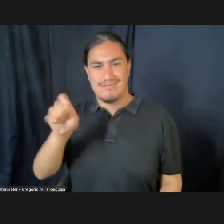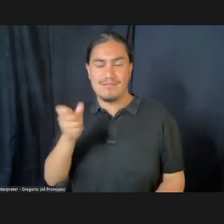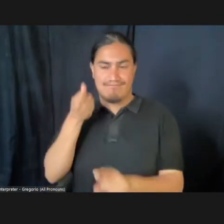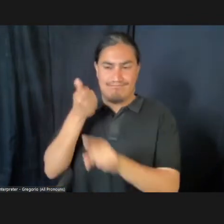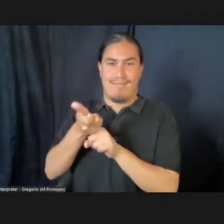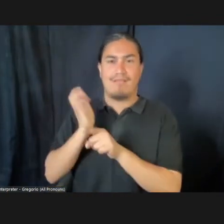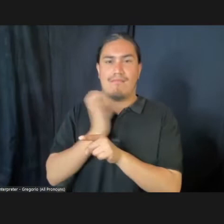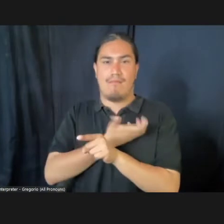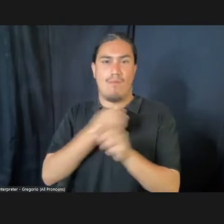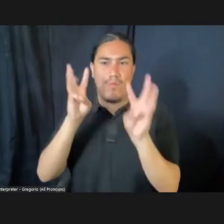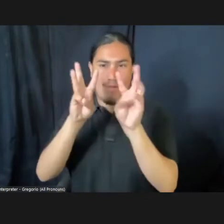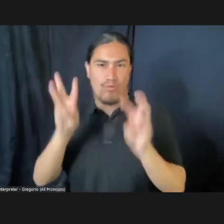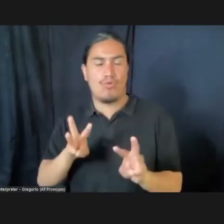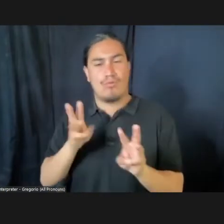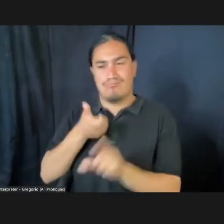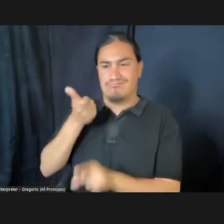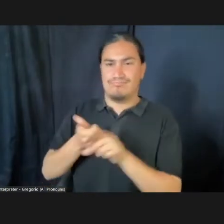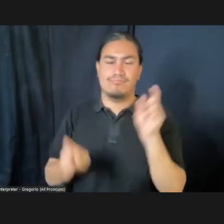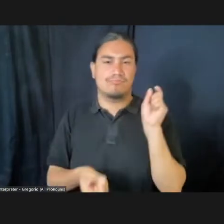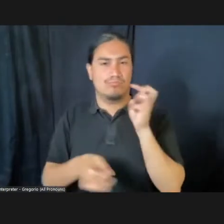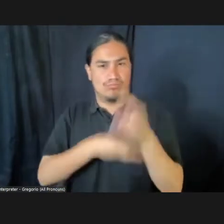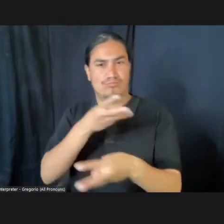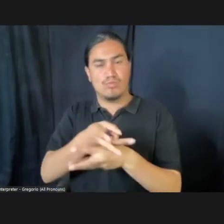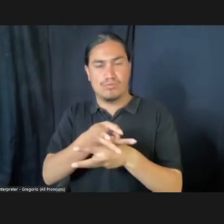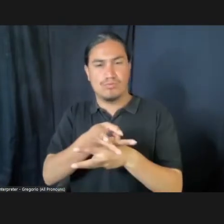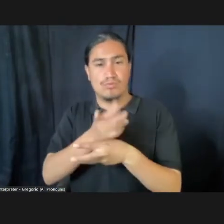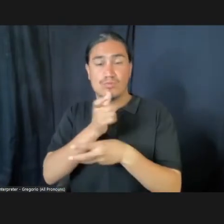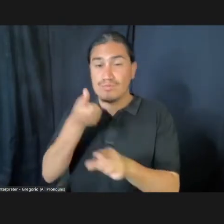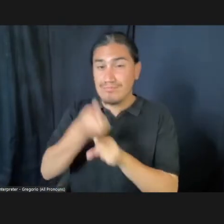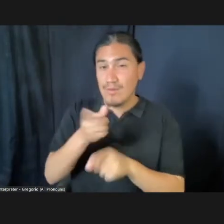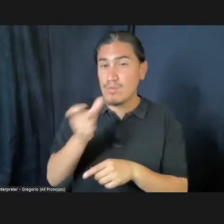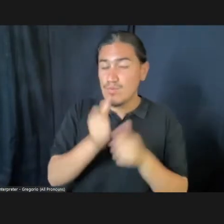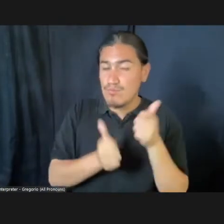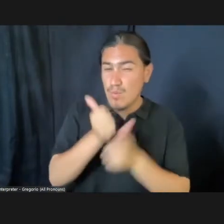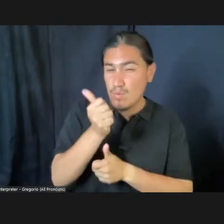that disproportionately affect Indigenous peoples worldwide.